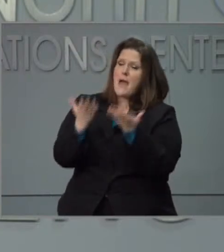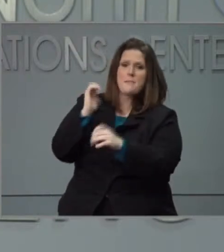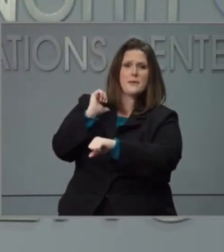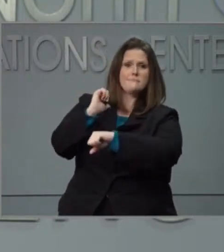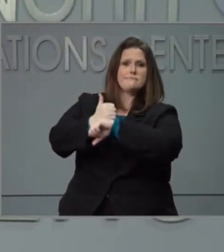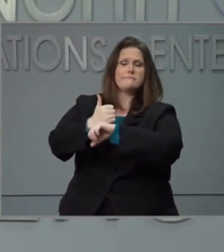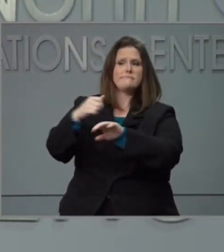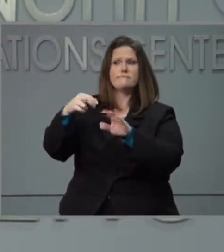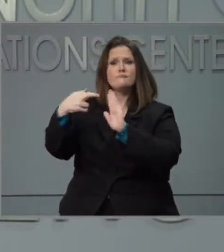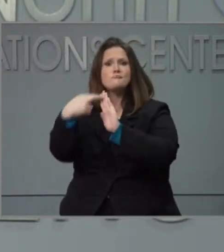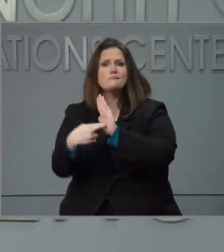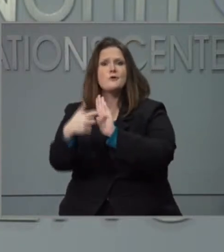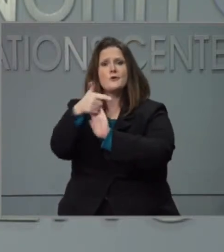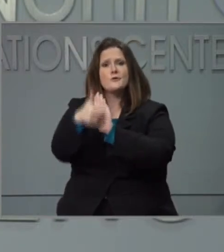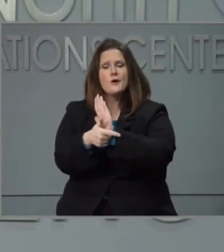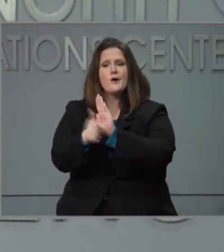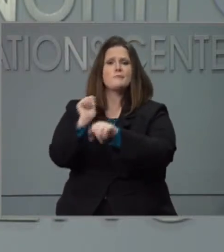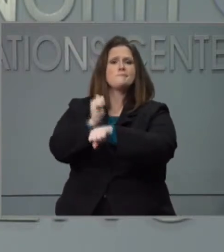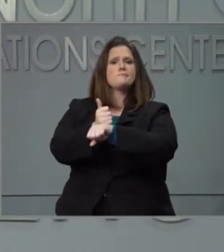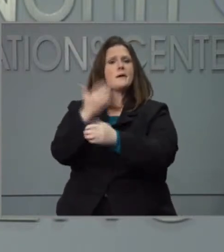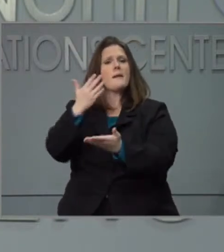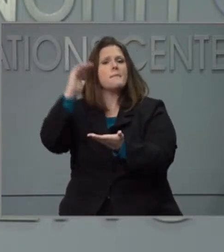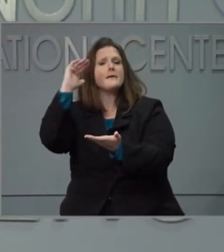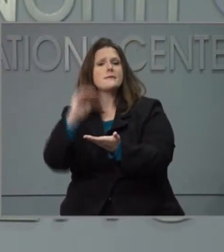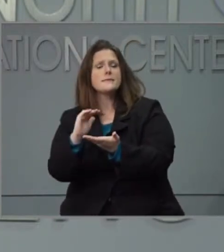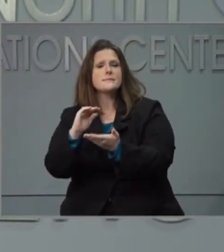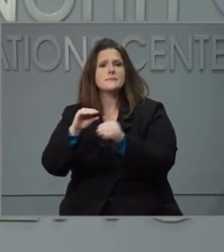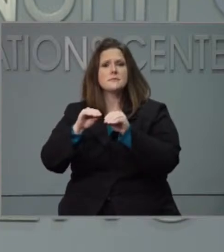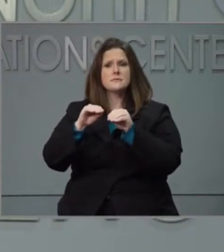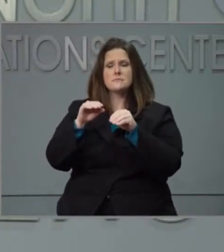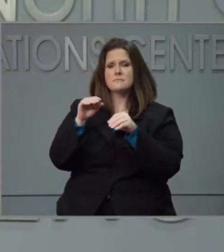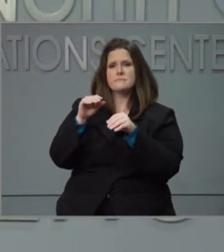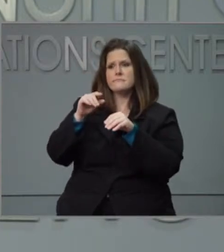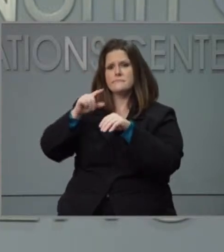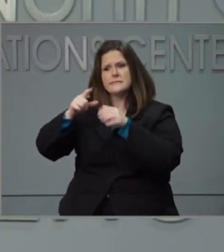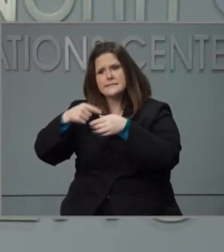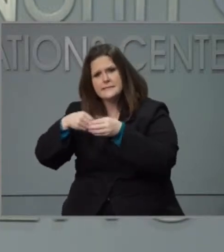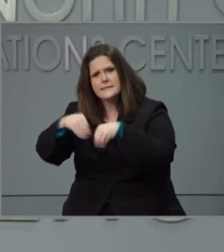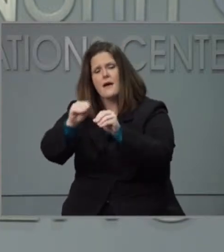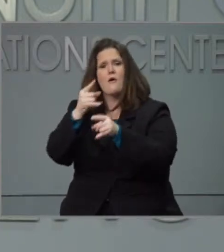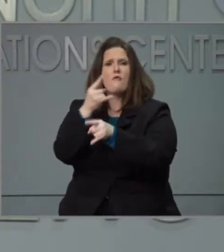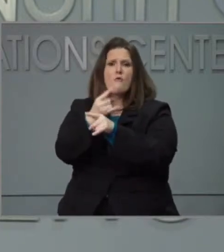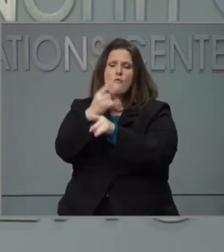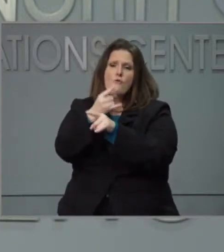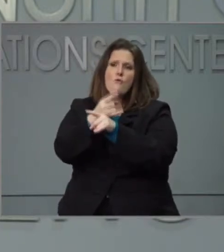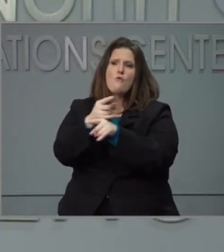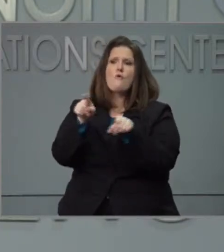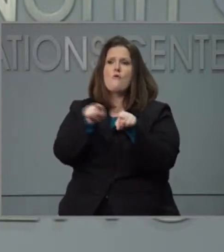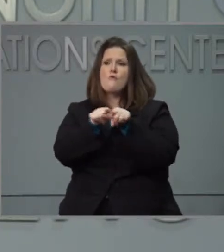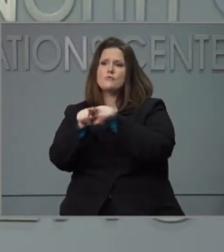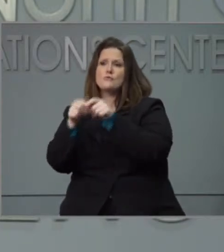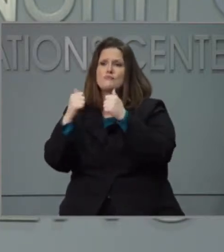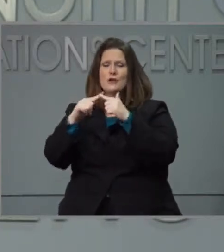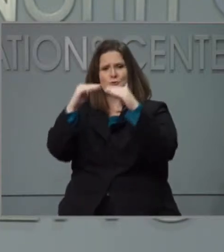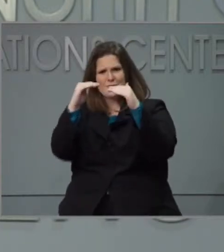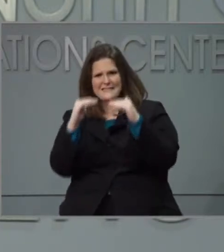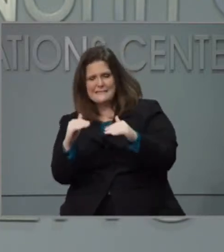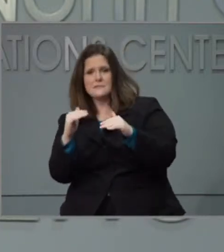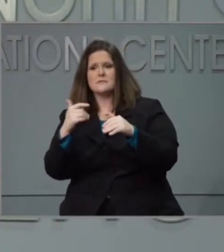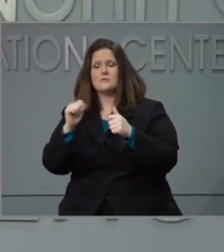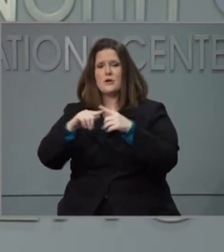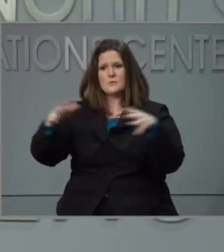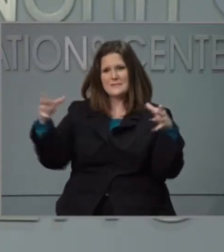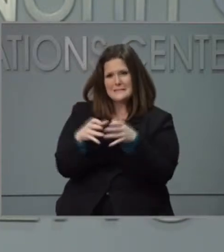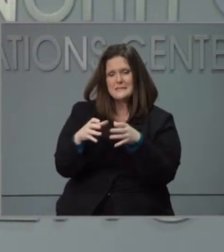limit or ending alcohol sales before the statewide requirement of 11 p.m. Our local partners